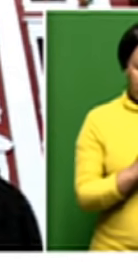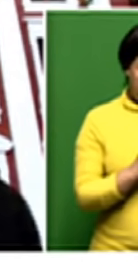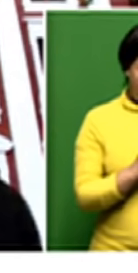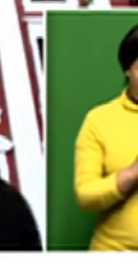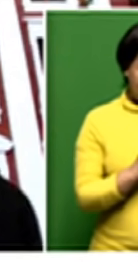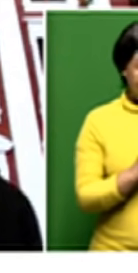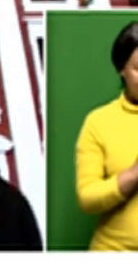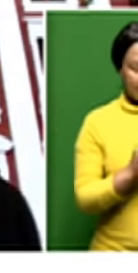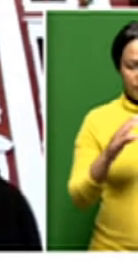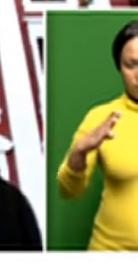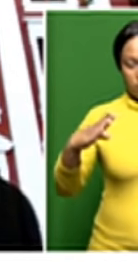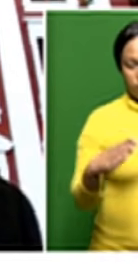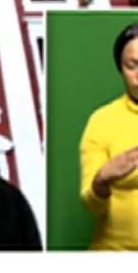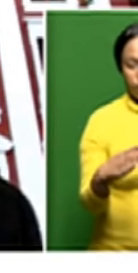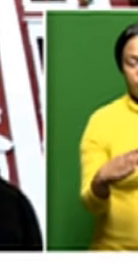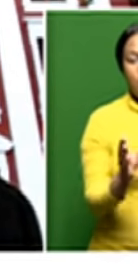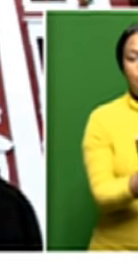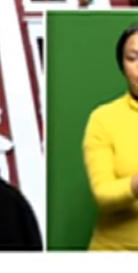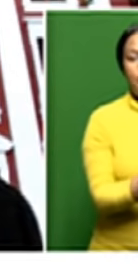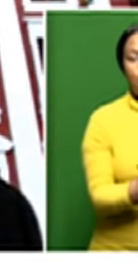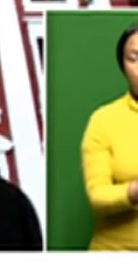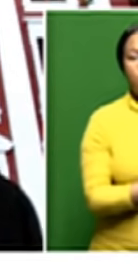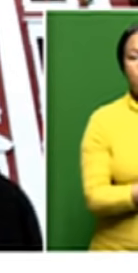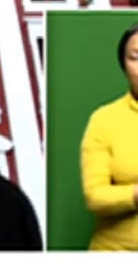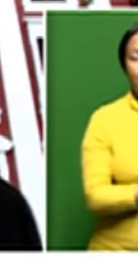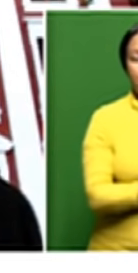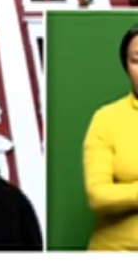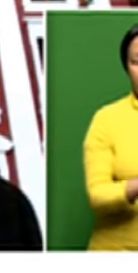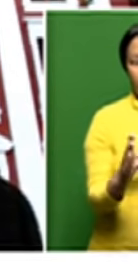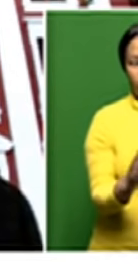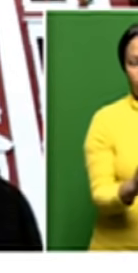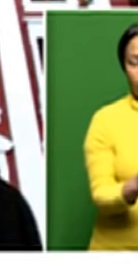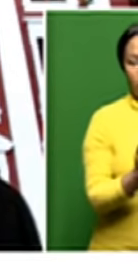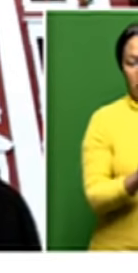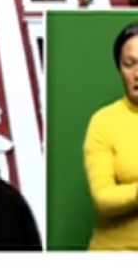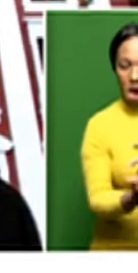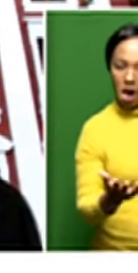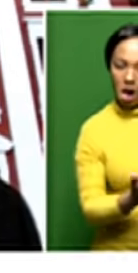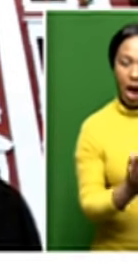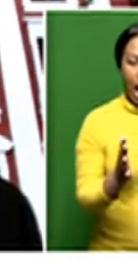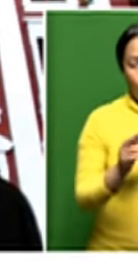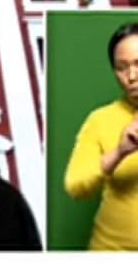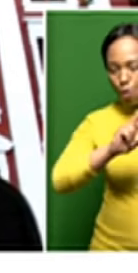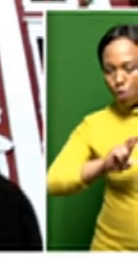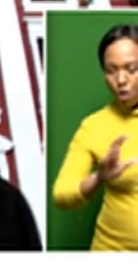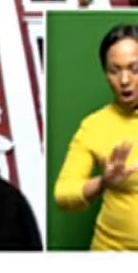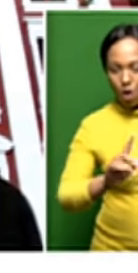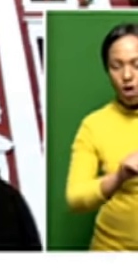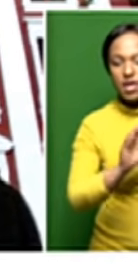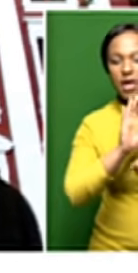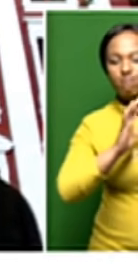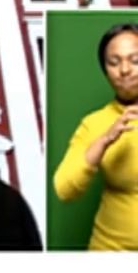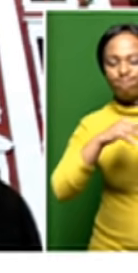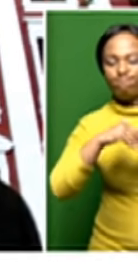meet jointly with our colleagues from the NCOP to consider the matter of the inquiry and also to develop the terms